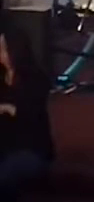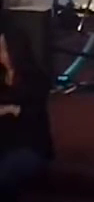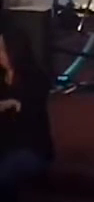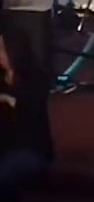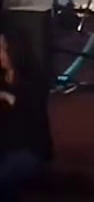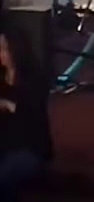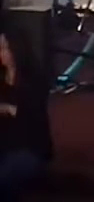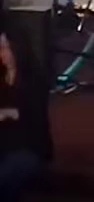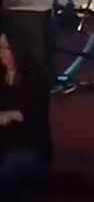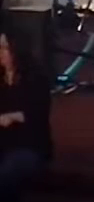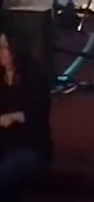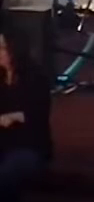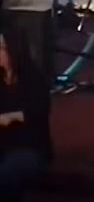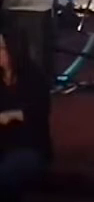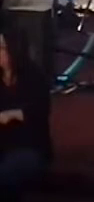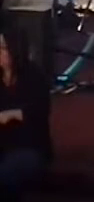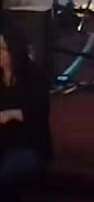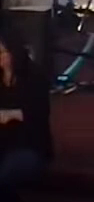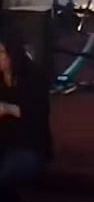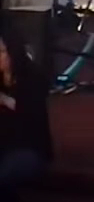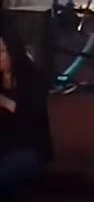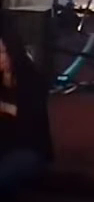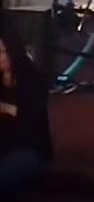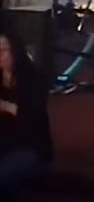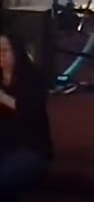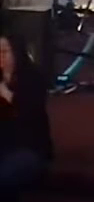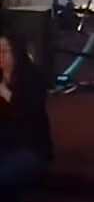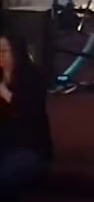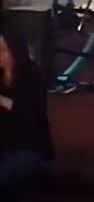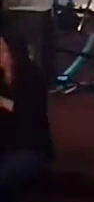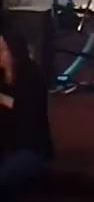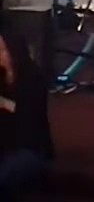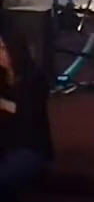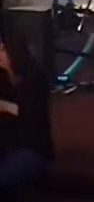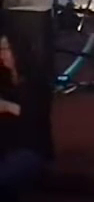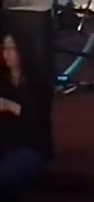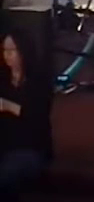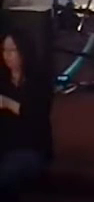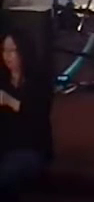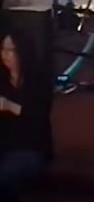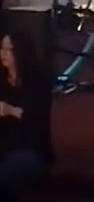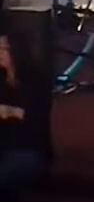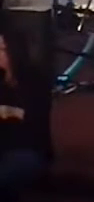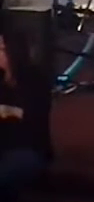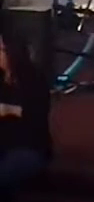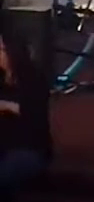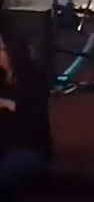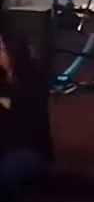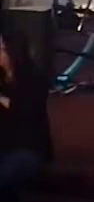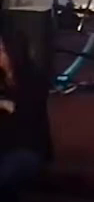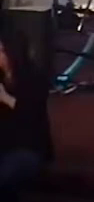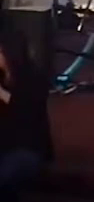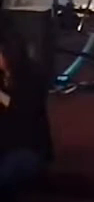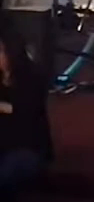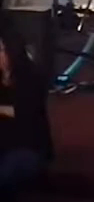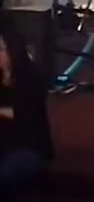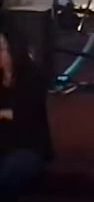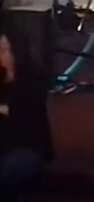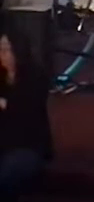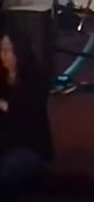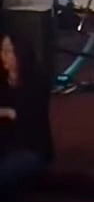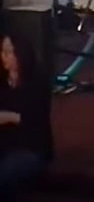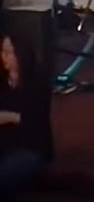your responsibility. Remember, this is what you're supposed to do. Remember dads, remember moms, remember church leaders, remember employees and